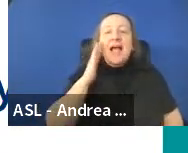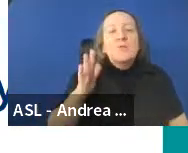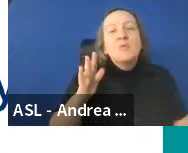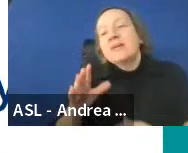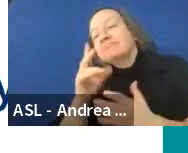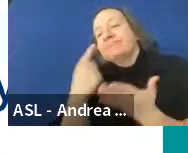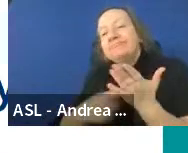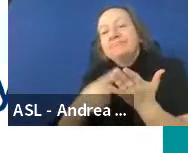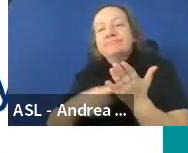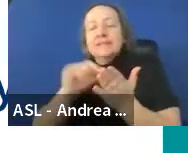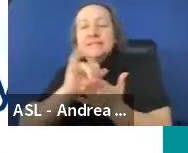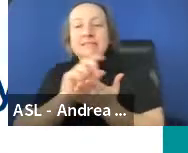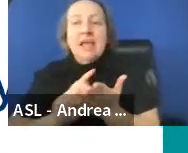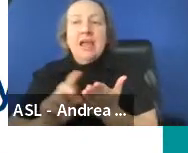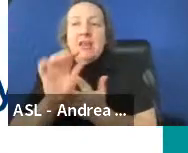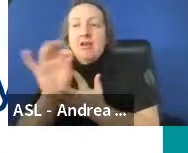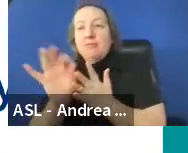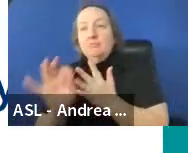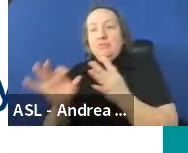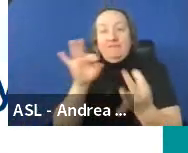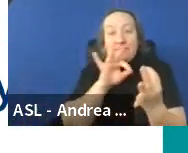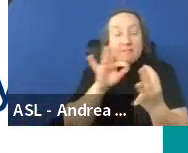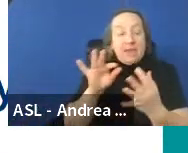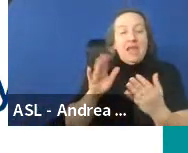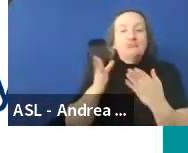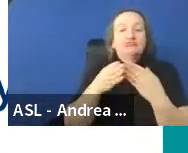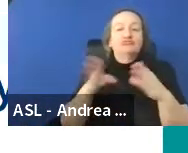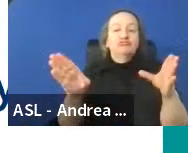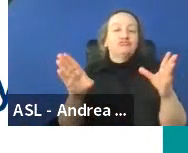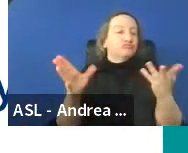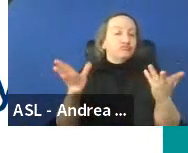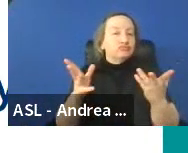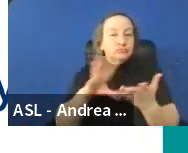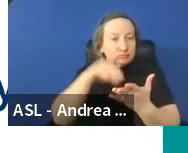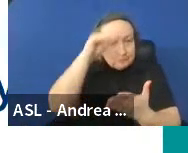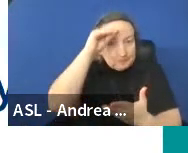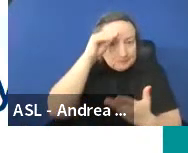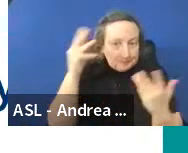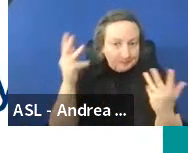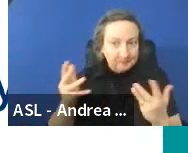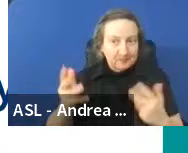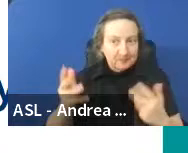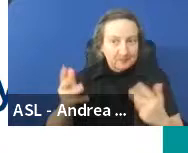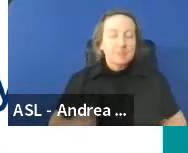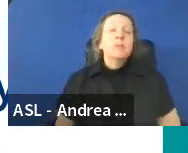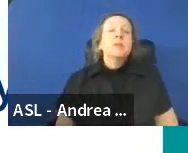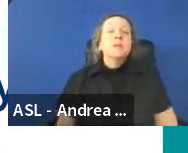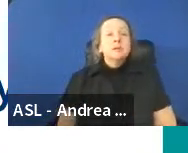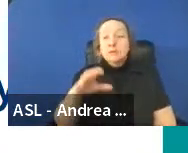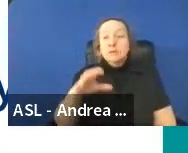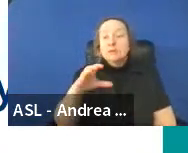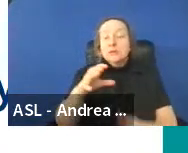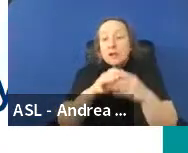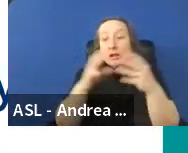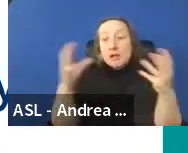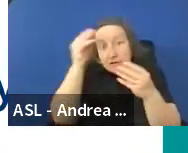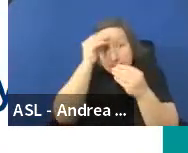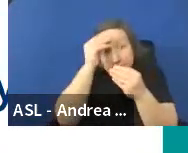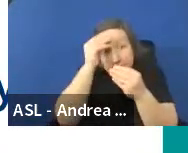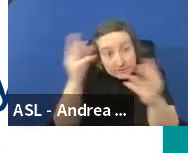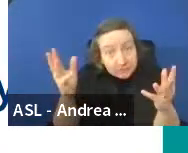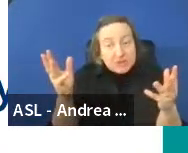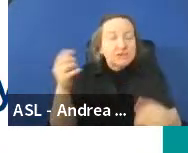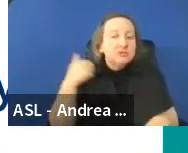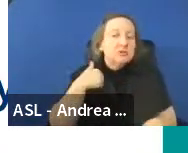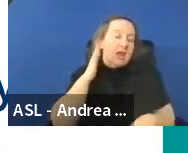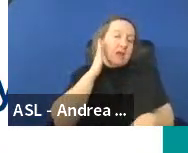design options feedback and our overall takeaways. And so a lot of the information that I'm going to go